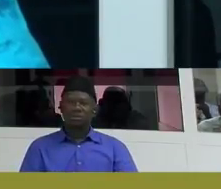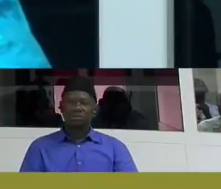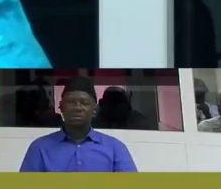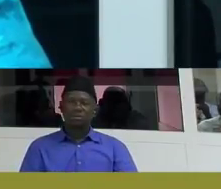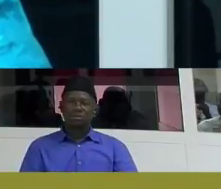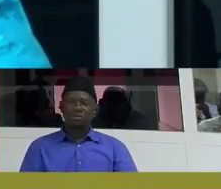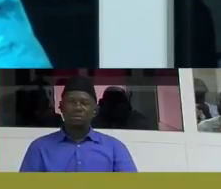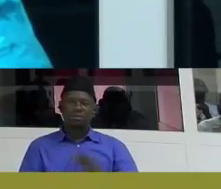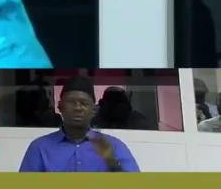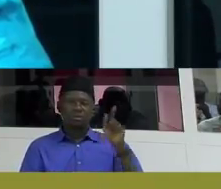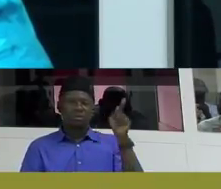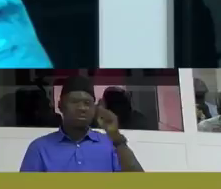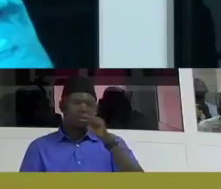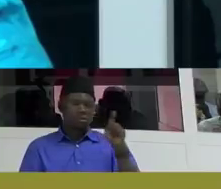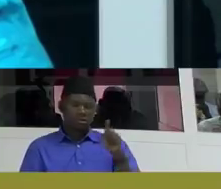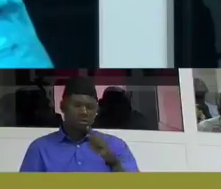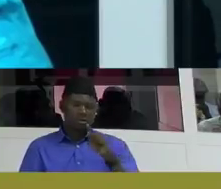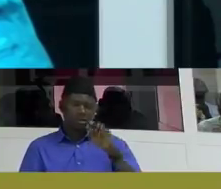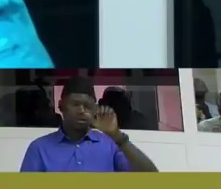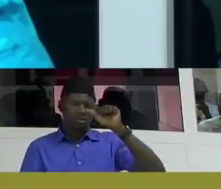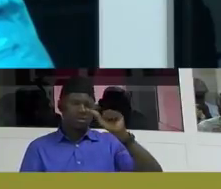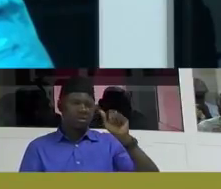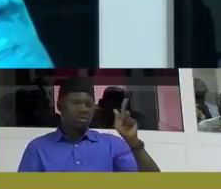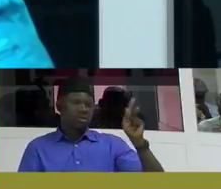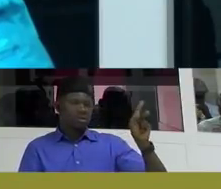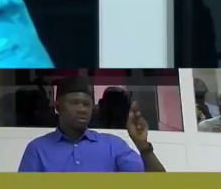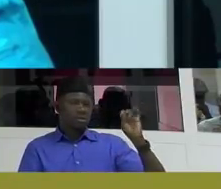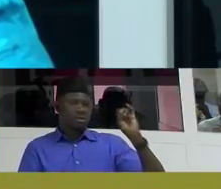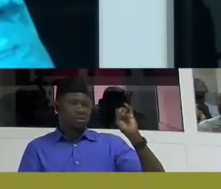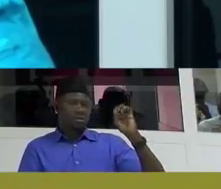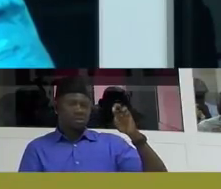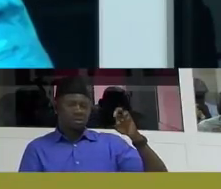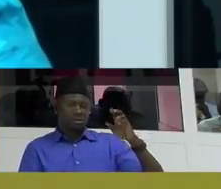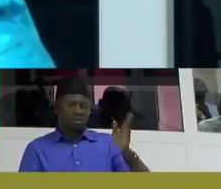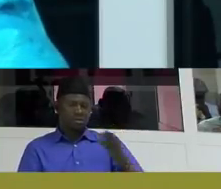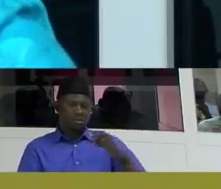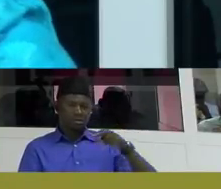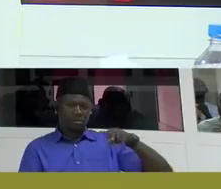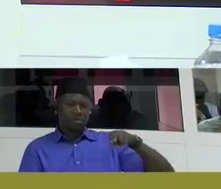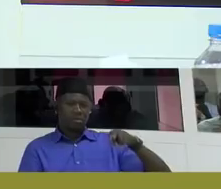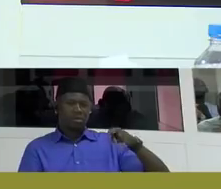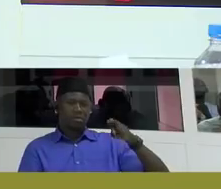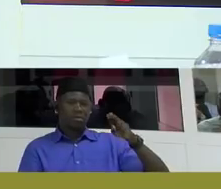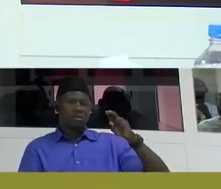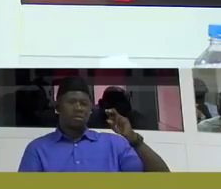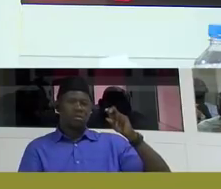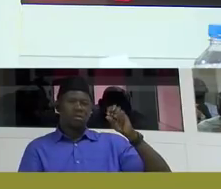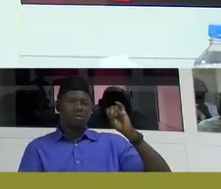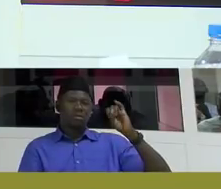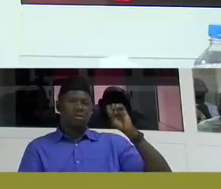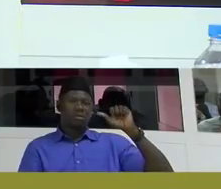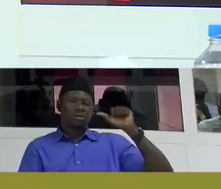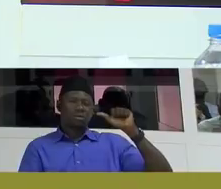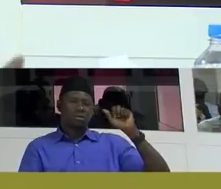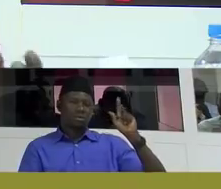Zakir Naik was the one invited. And that was the beginning of